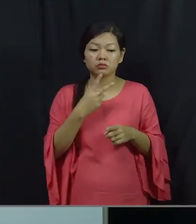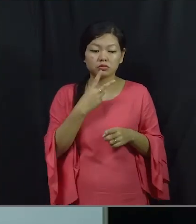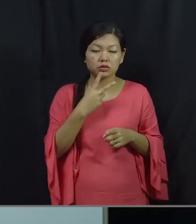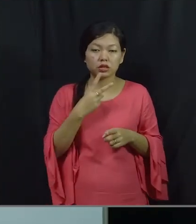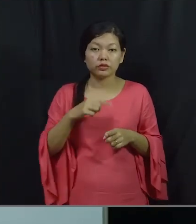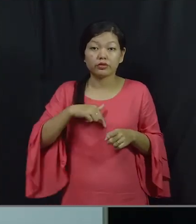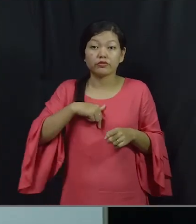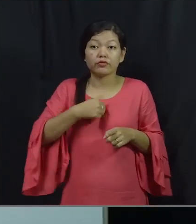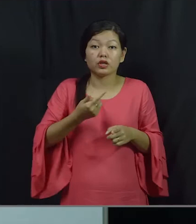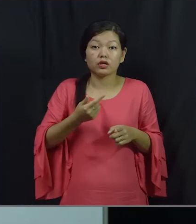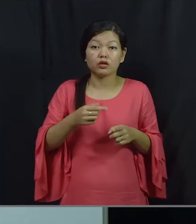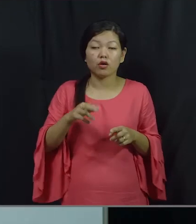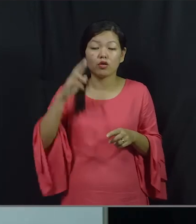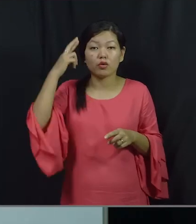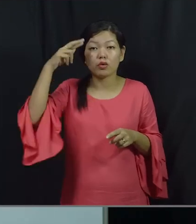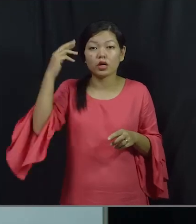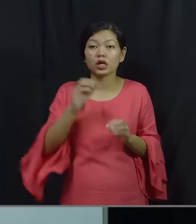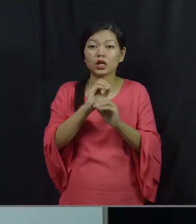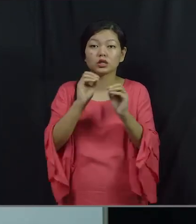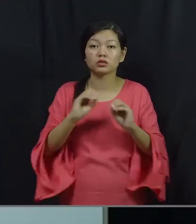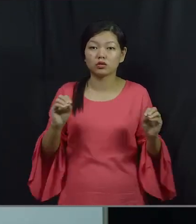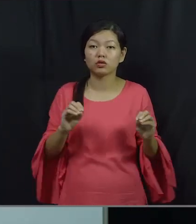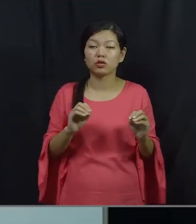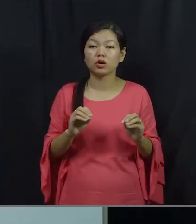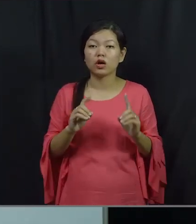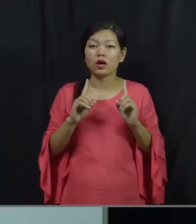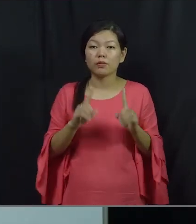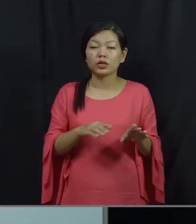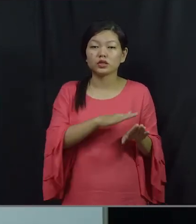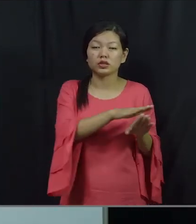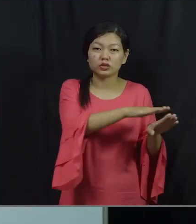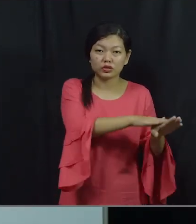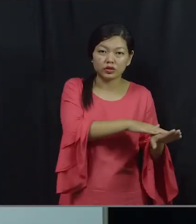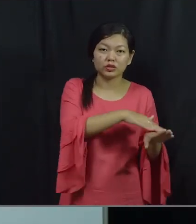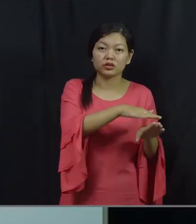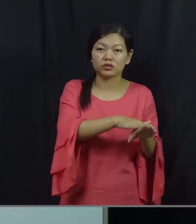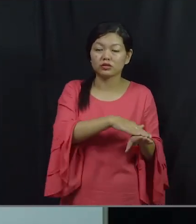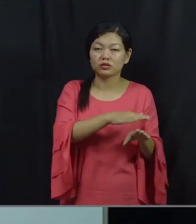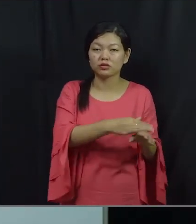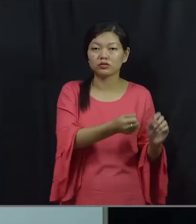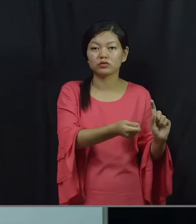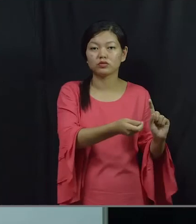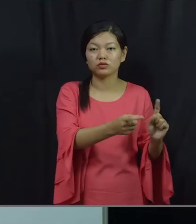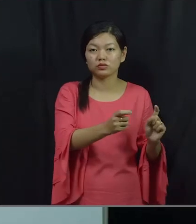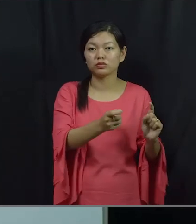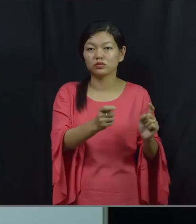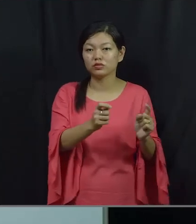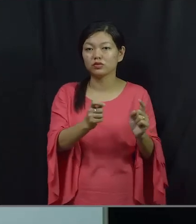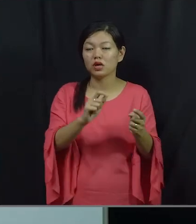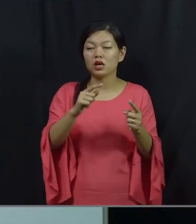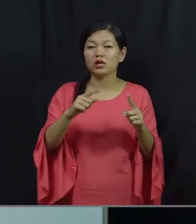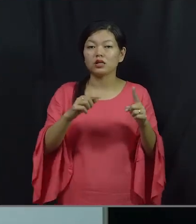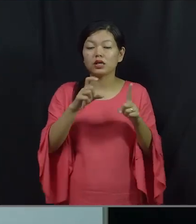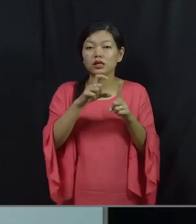when there was no medium of exchange, when they just exchange, exchange of some things were taking some